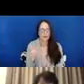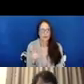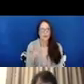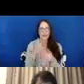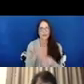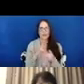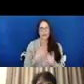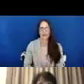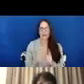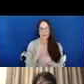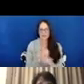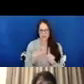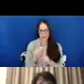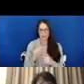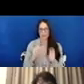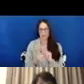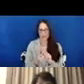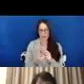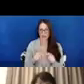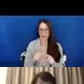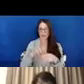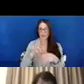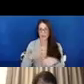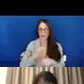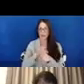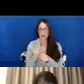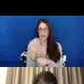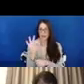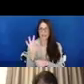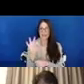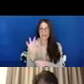situations that changed as a result of the COVID-19 pandemic.